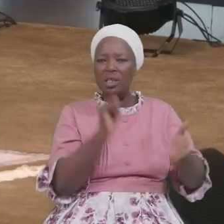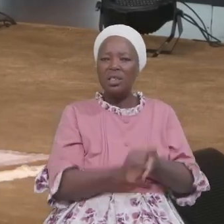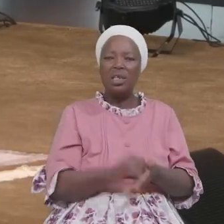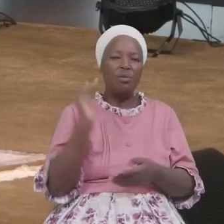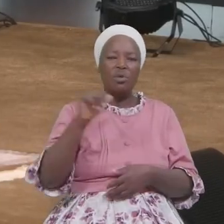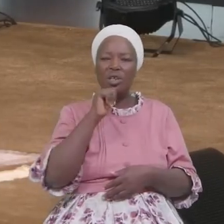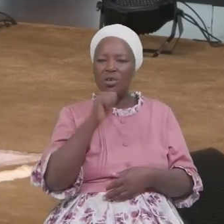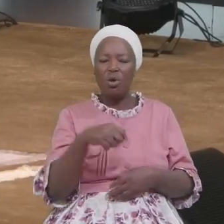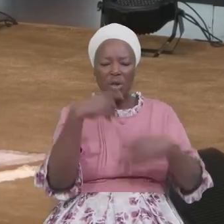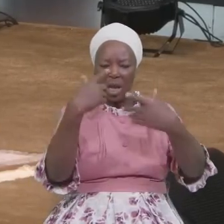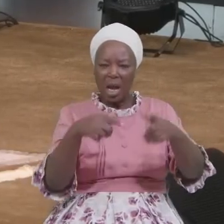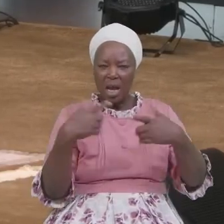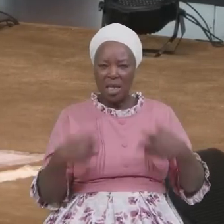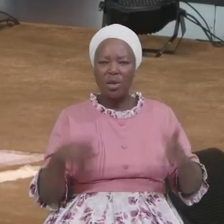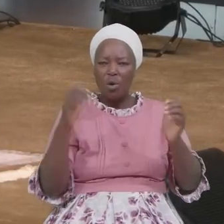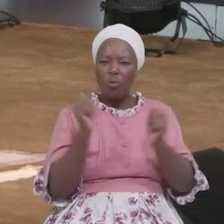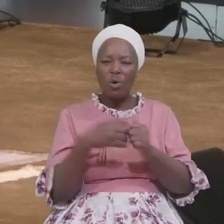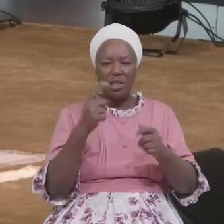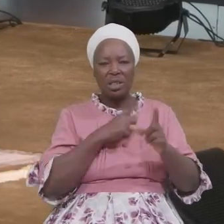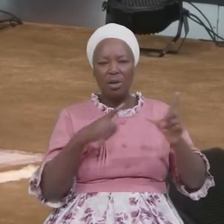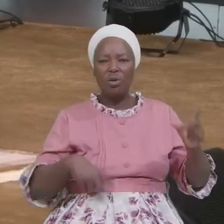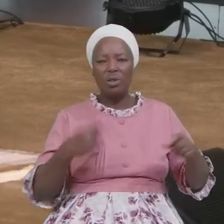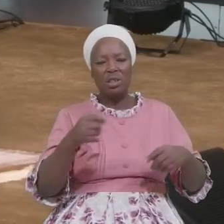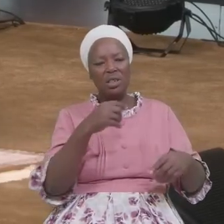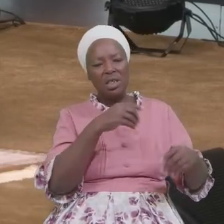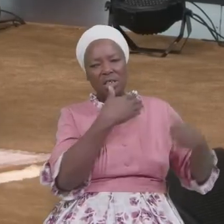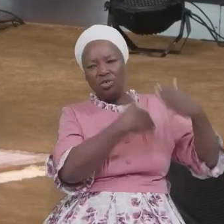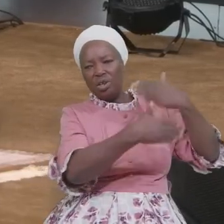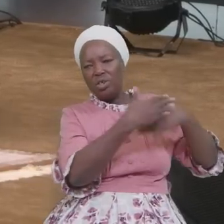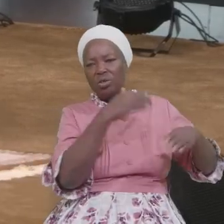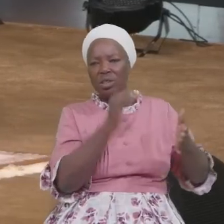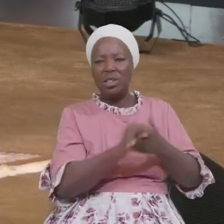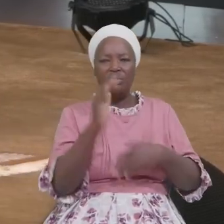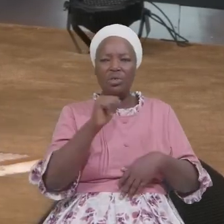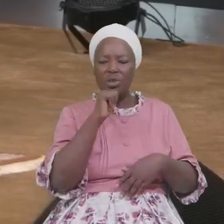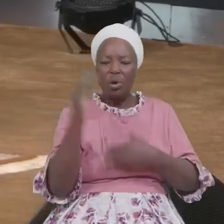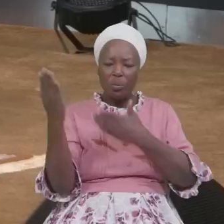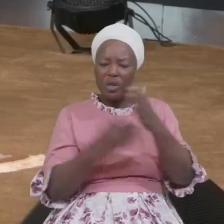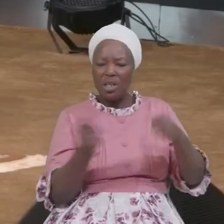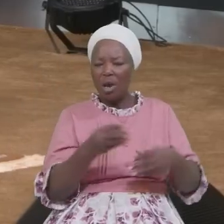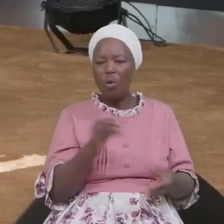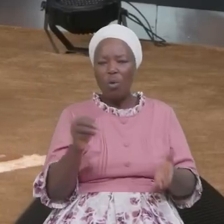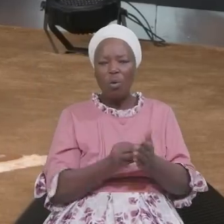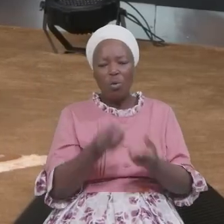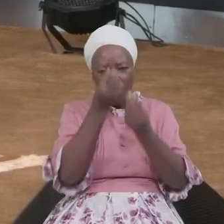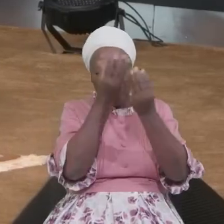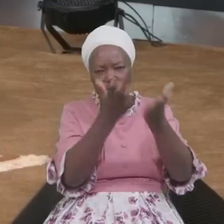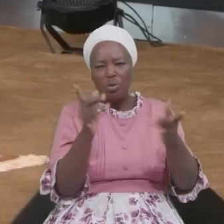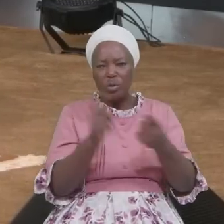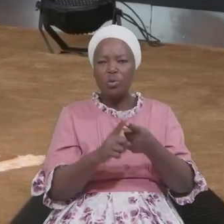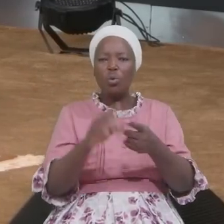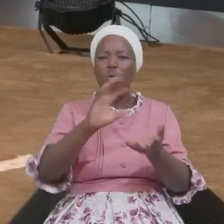not argue with the Lord, the generation that will not bring the opinion to compare with